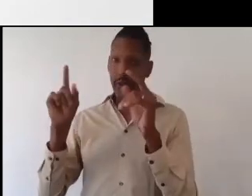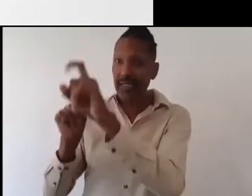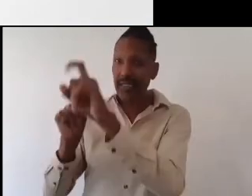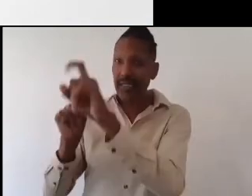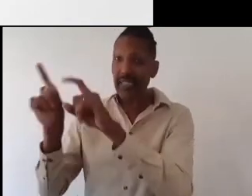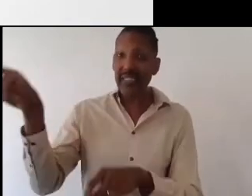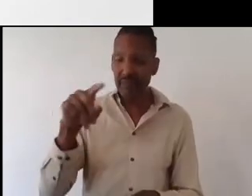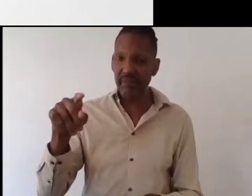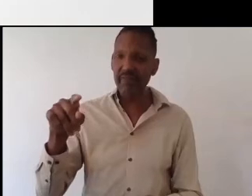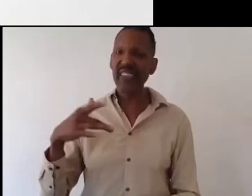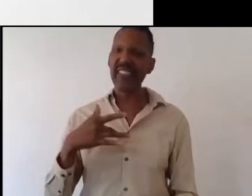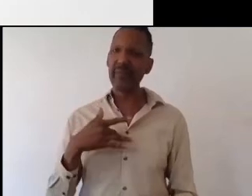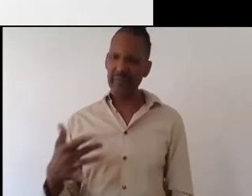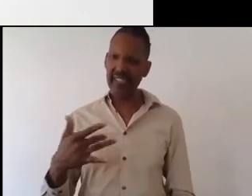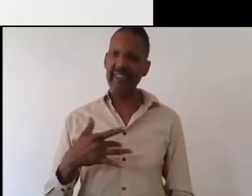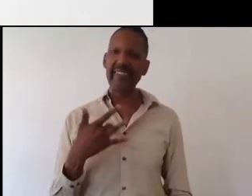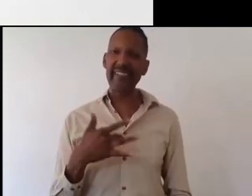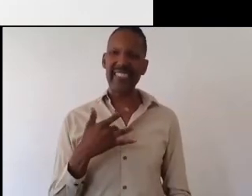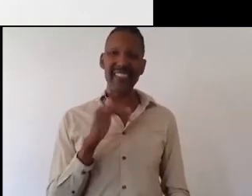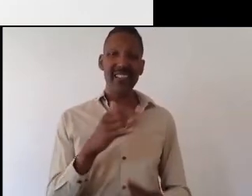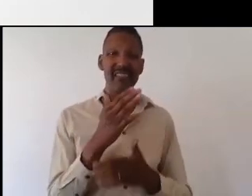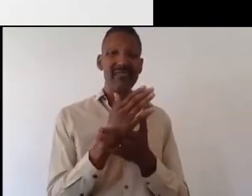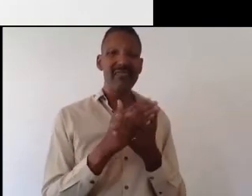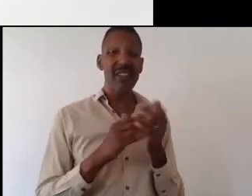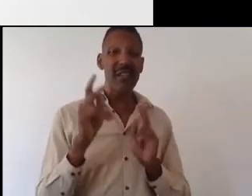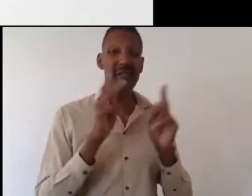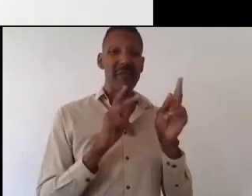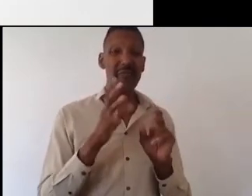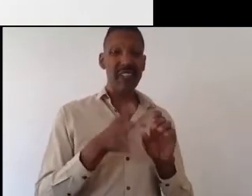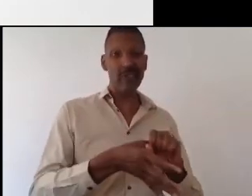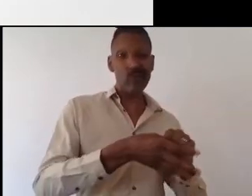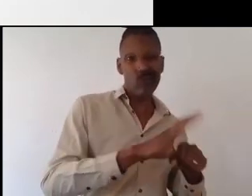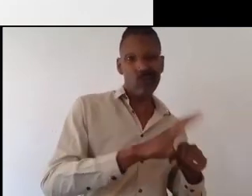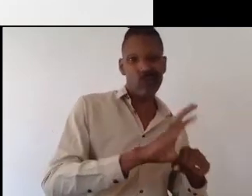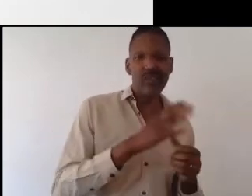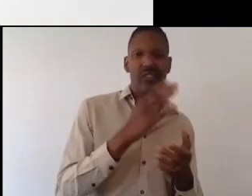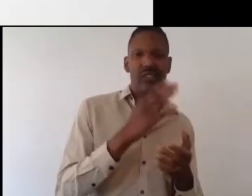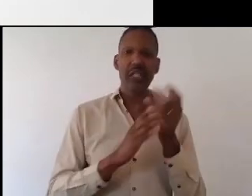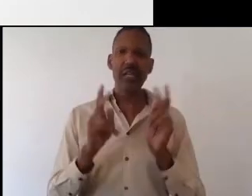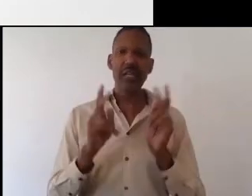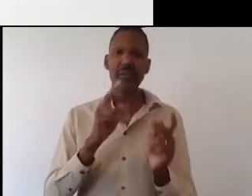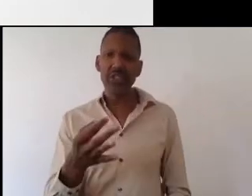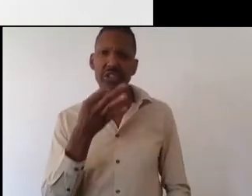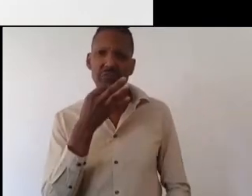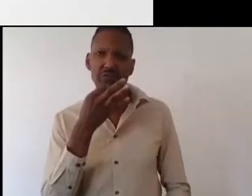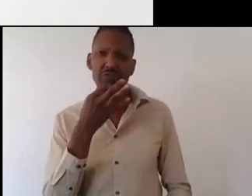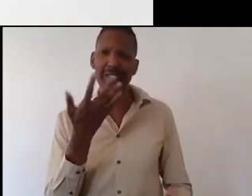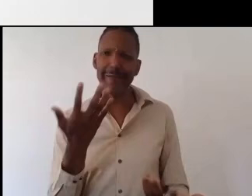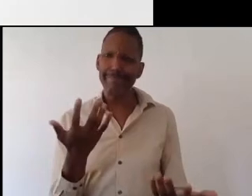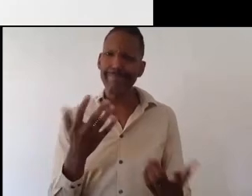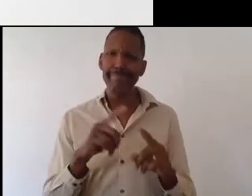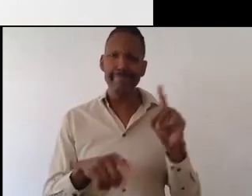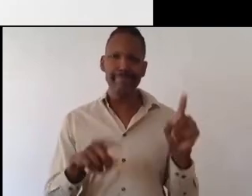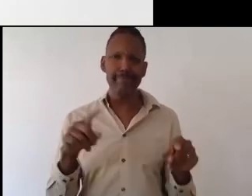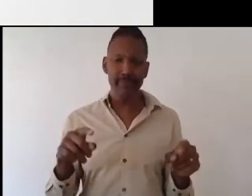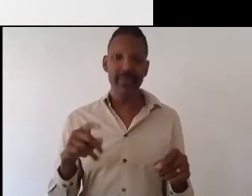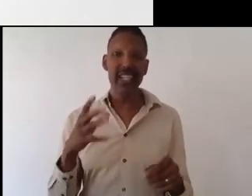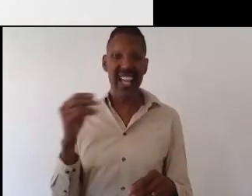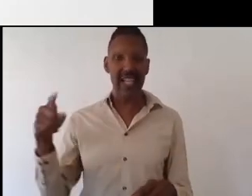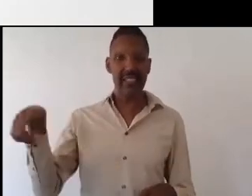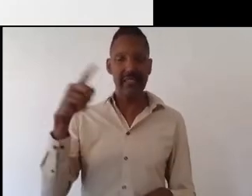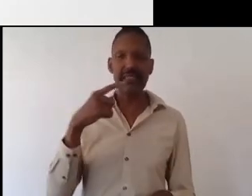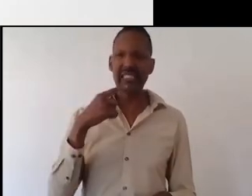aptitude, and generally the notion is that it's for boys and for older boys. But it turns out that this is clearly not the case, and that